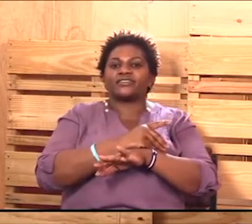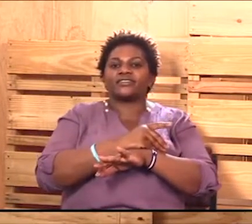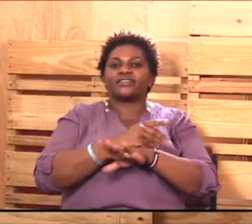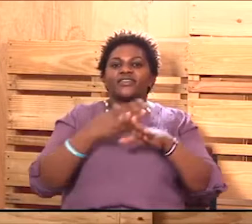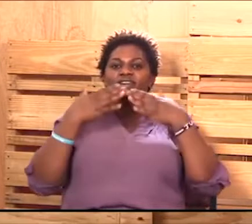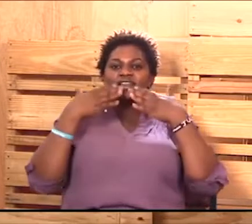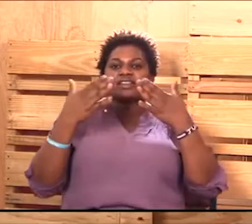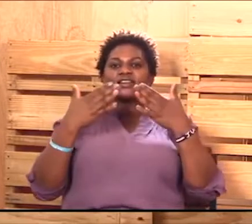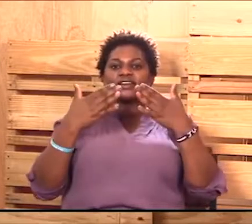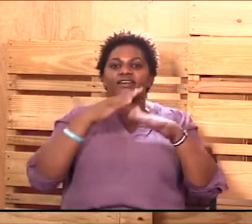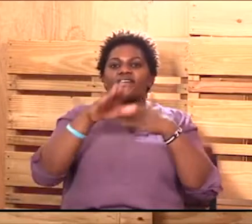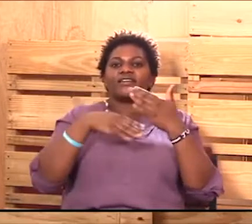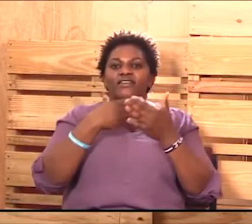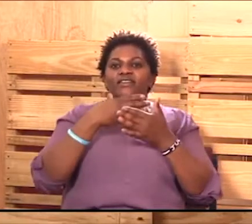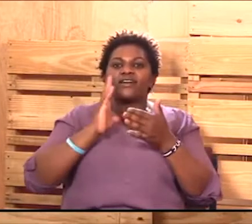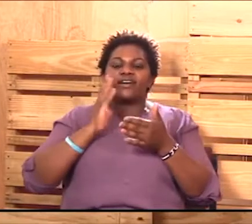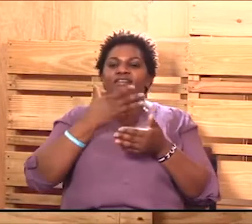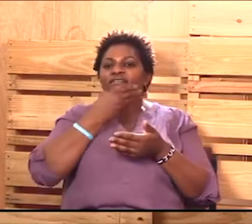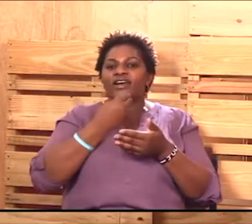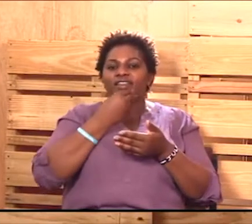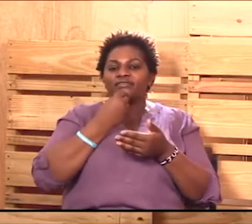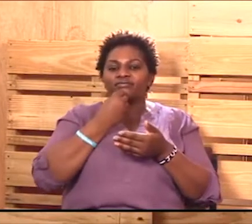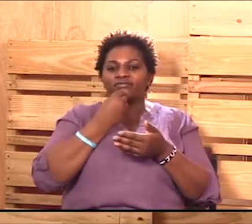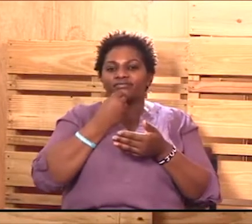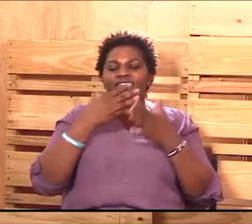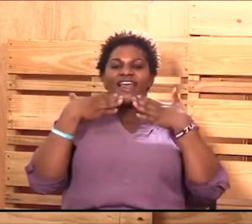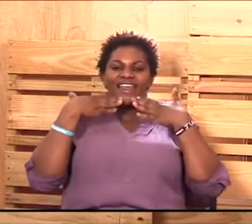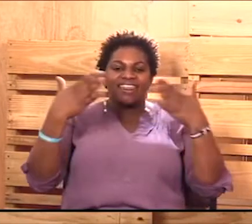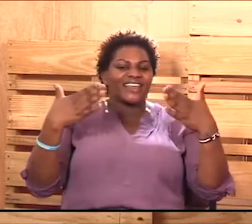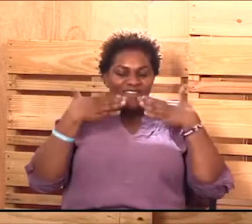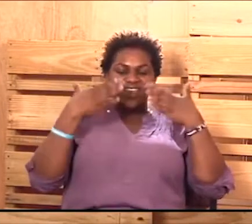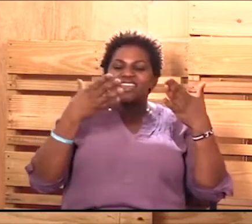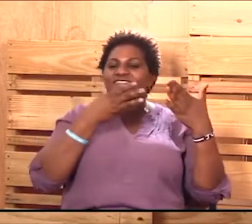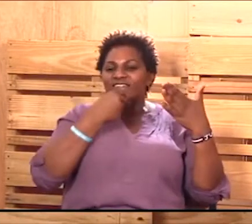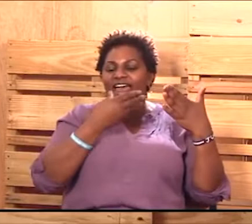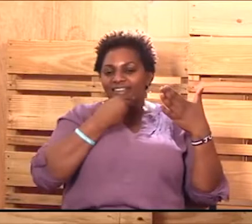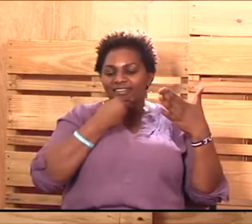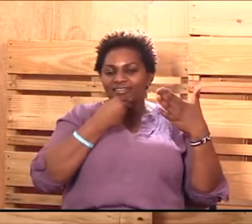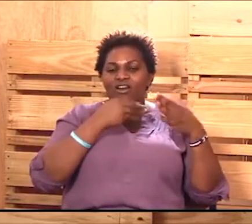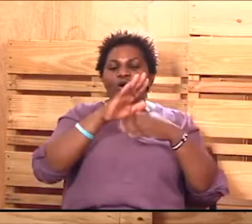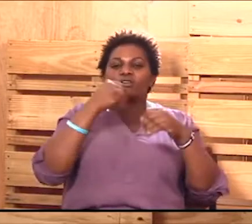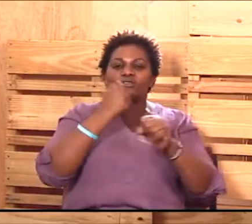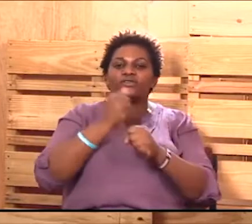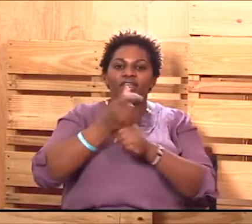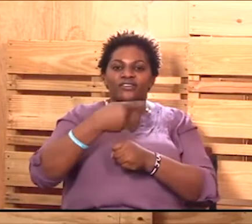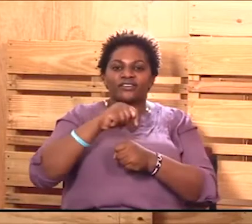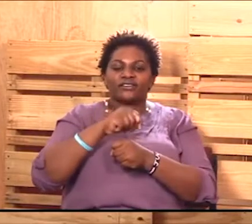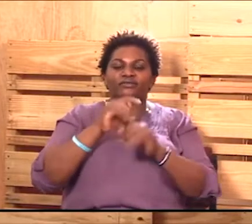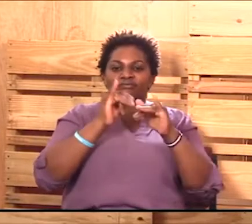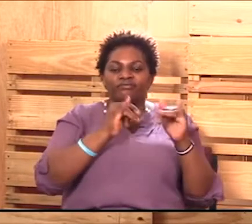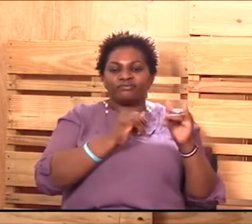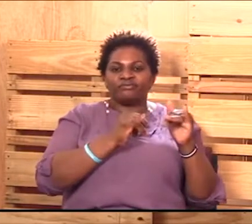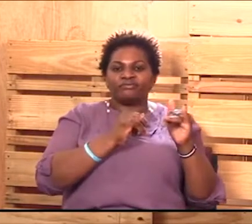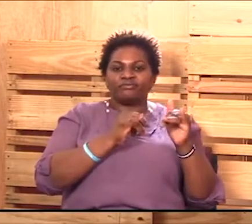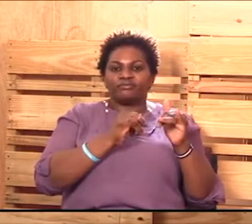to appreciate all our fathers. Thank you for all that you have done for each one